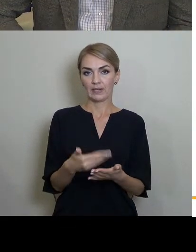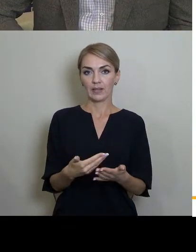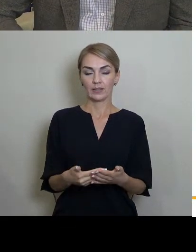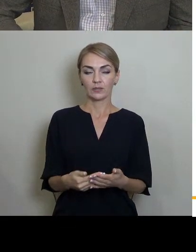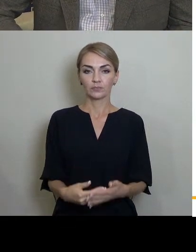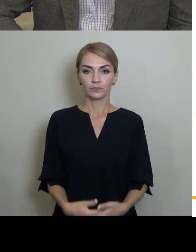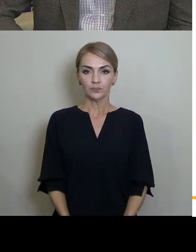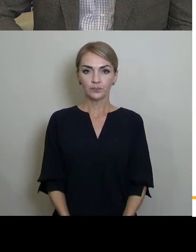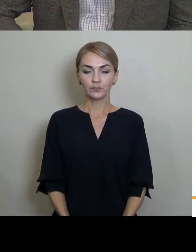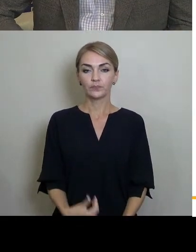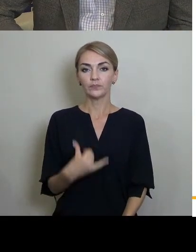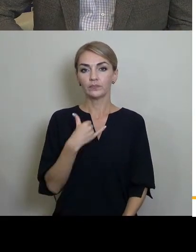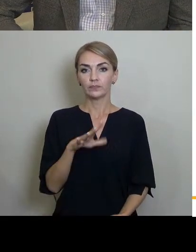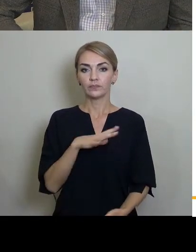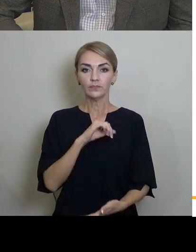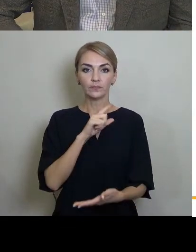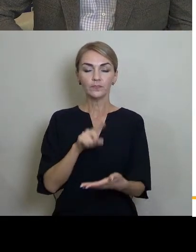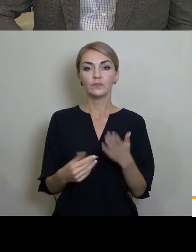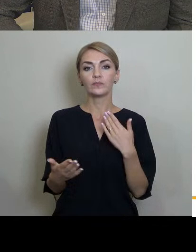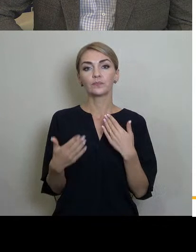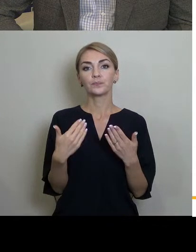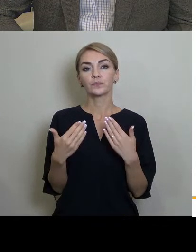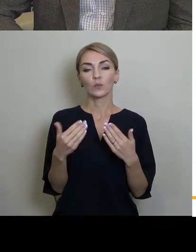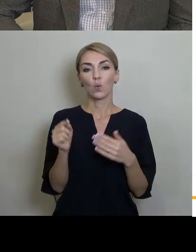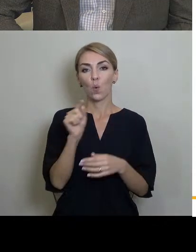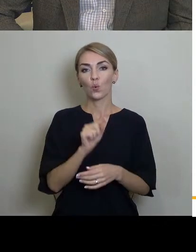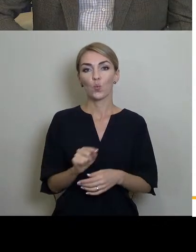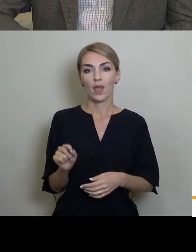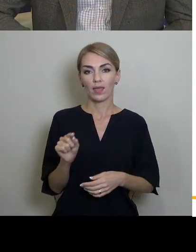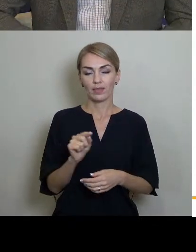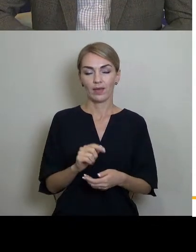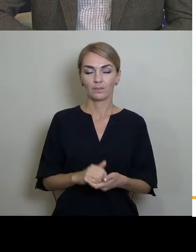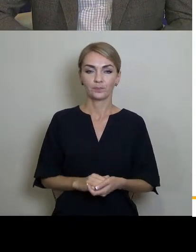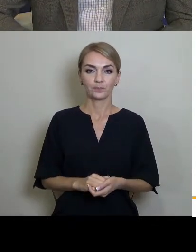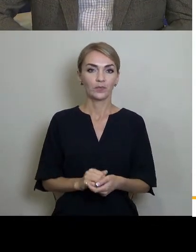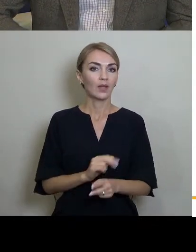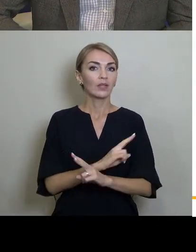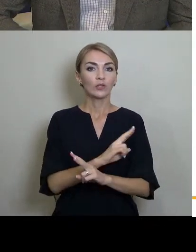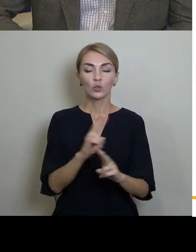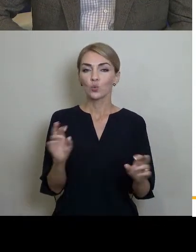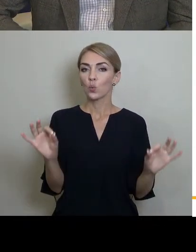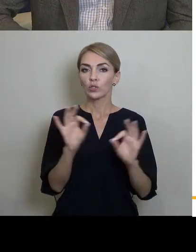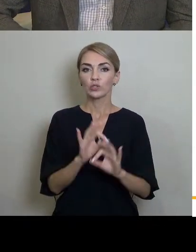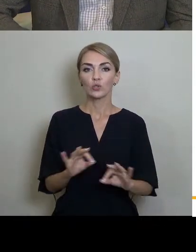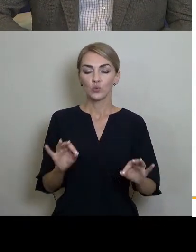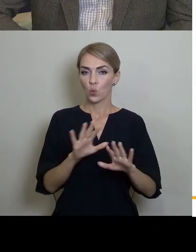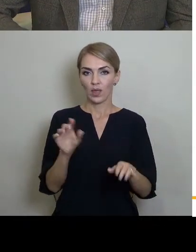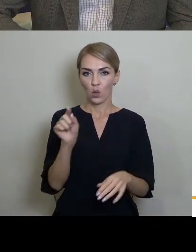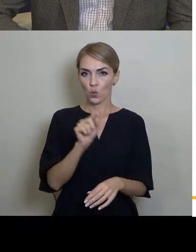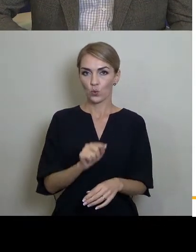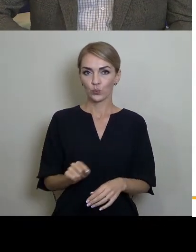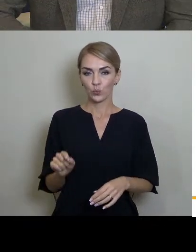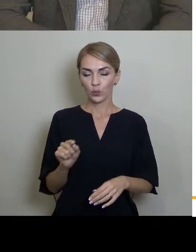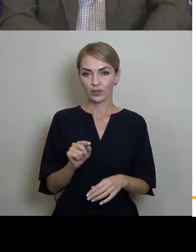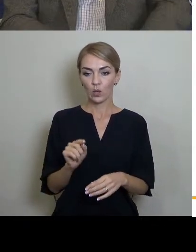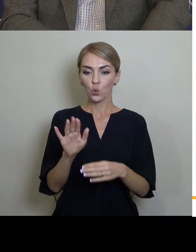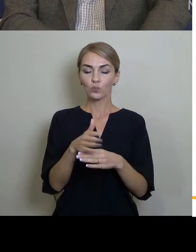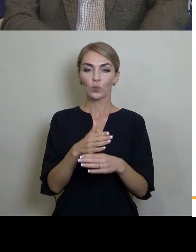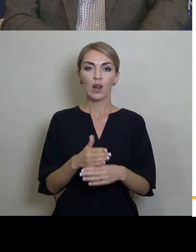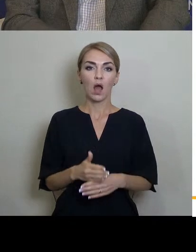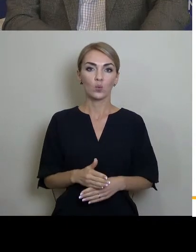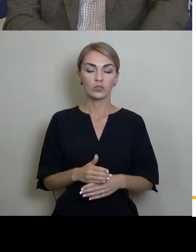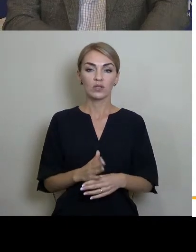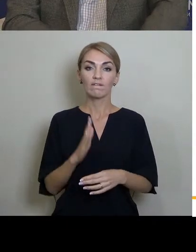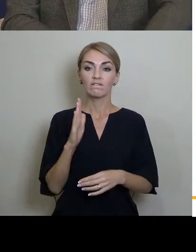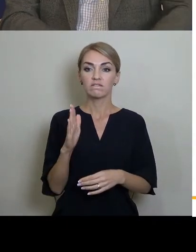I show 3 examples. I have a question on round in these numbers. We don't round anything because